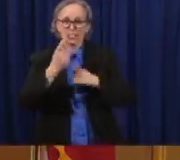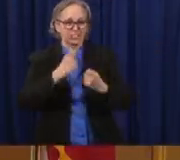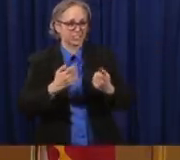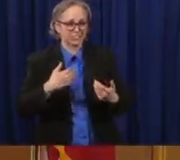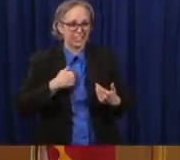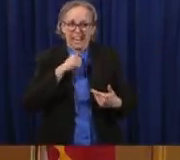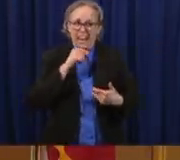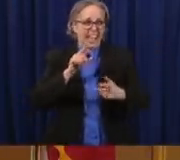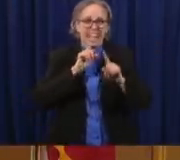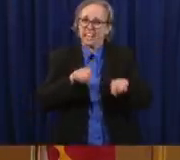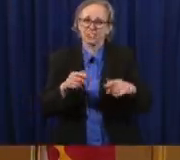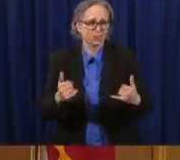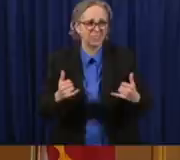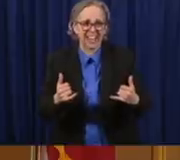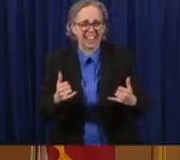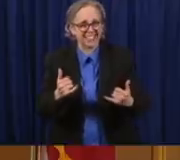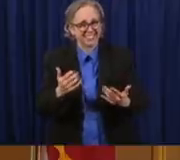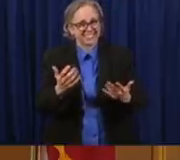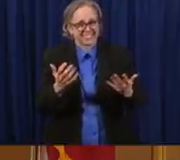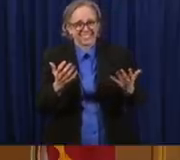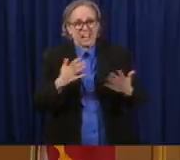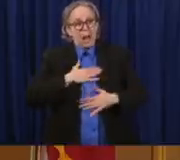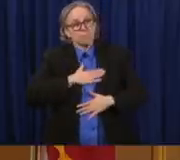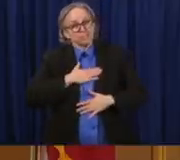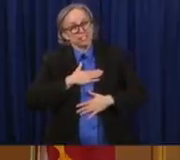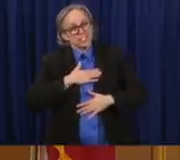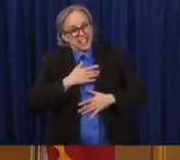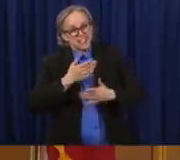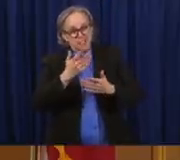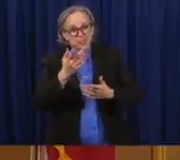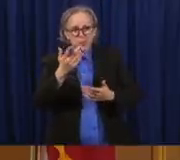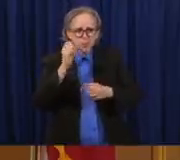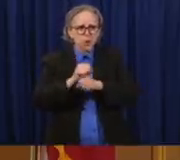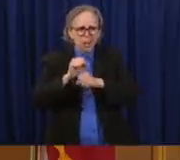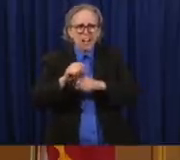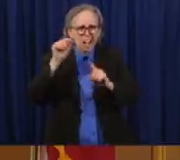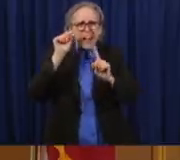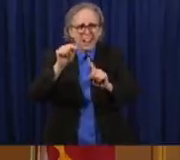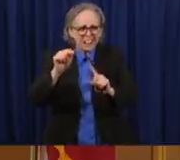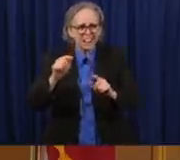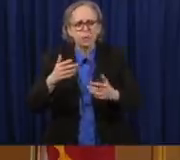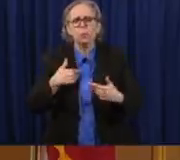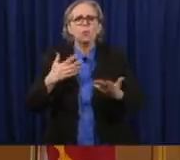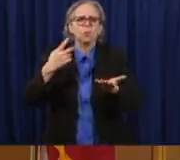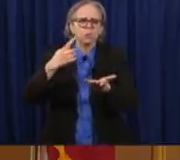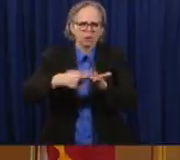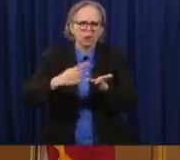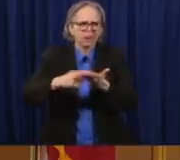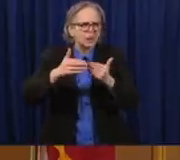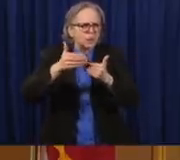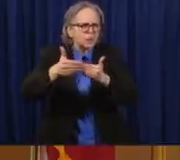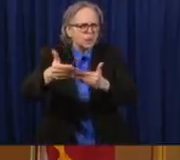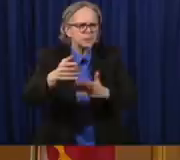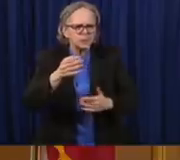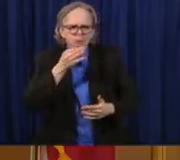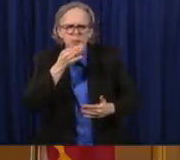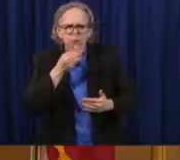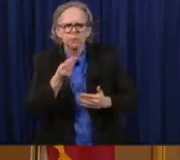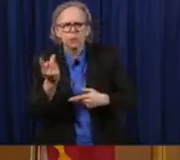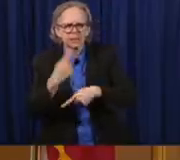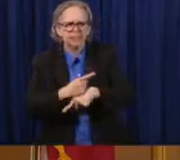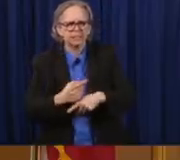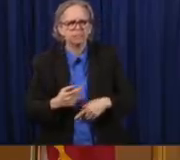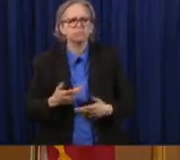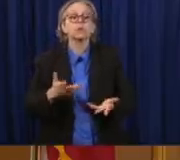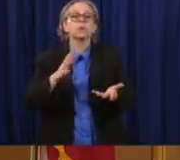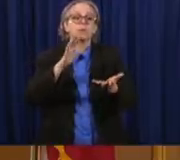be, we're working on this. We're going to be talking about it in the days ahead. We'll be dealing with the schools shortly,